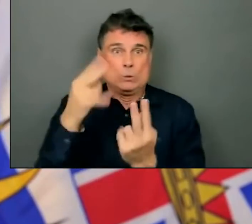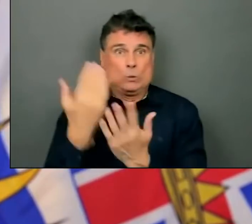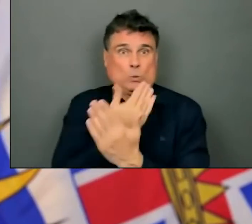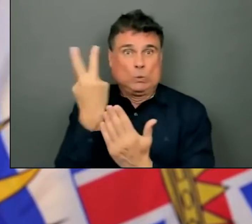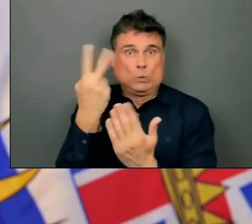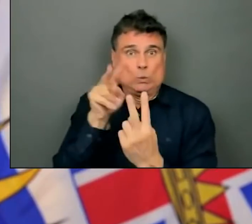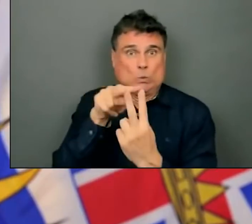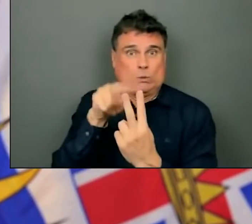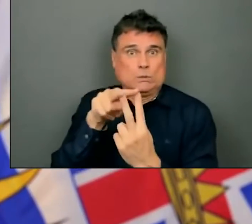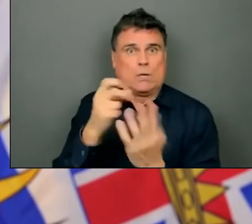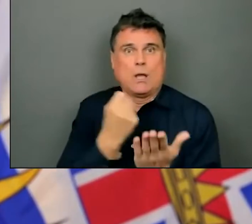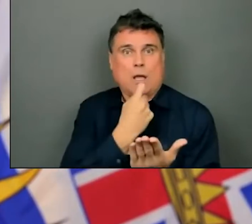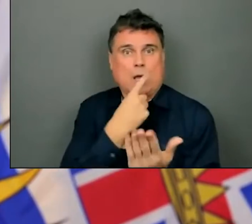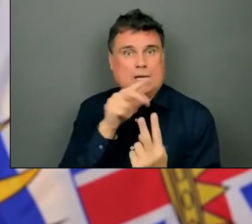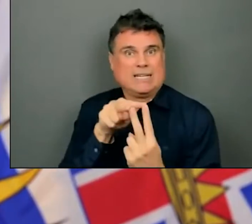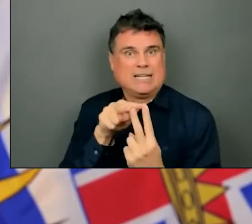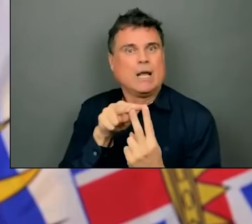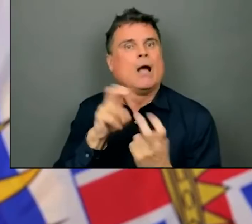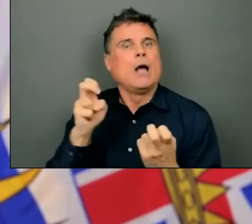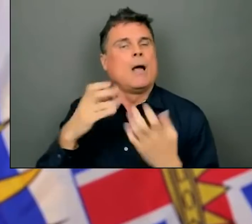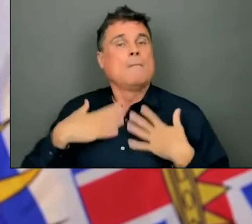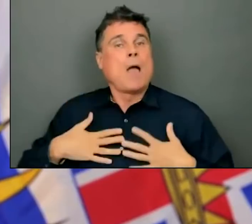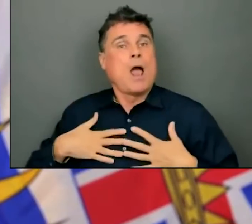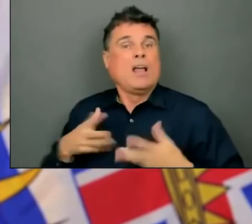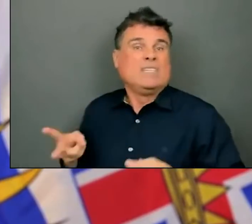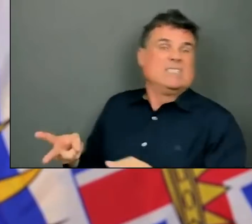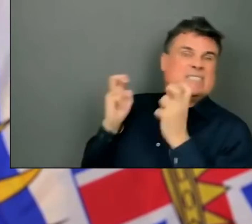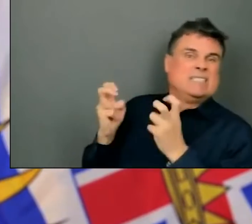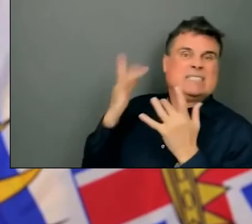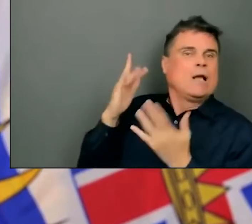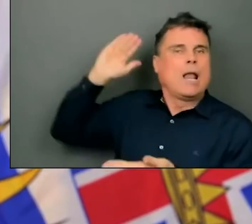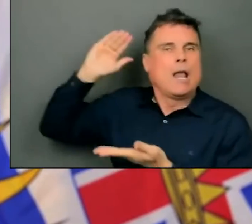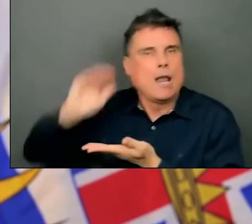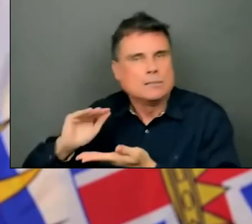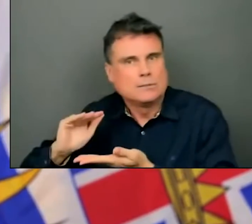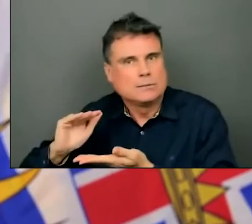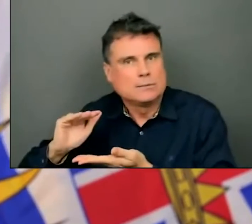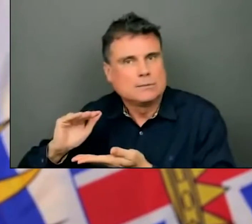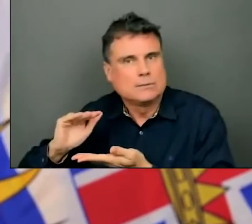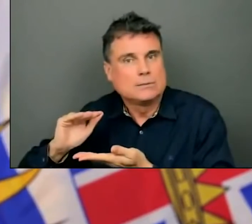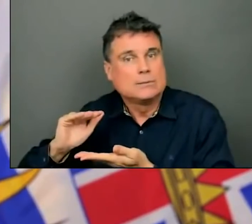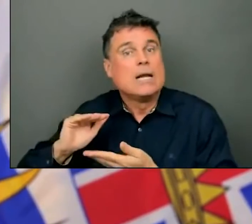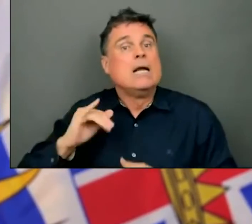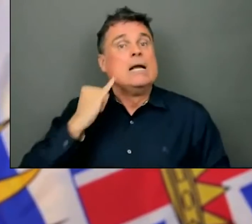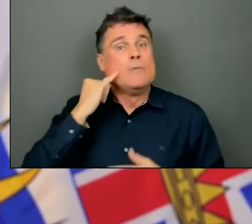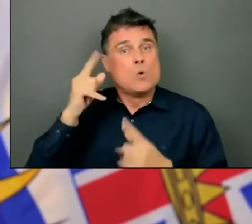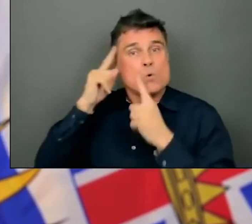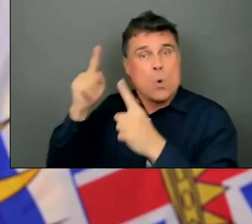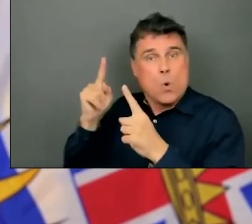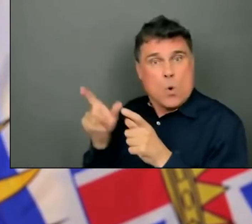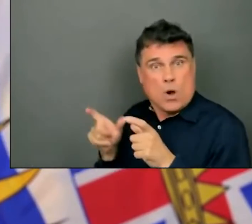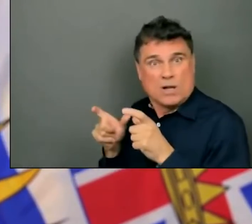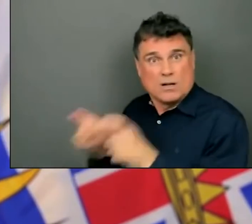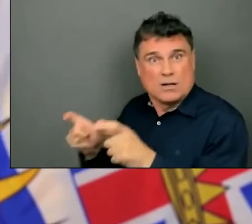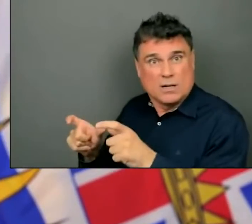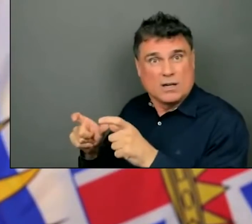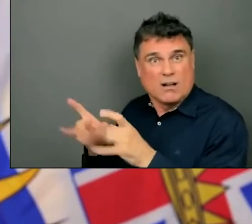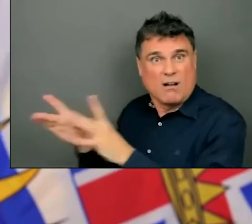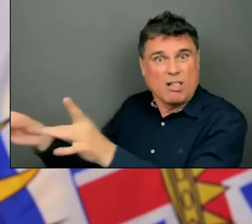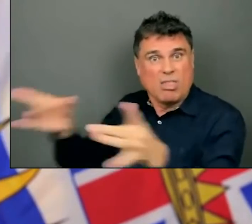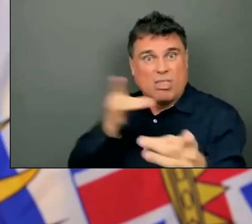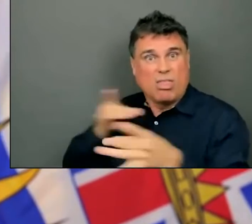also a reminder that the most important thing we can do is preventing getting sick in the first place. And that, of course, means